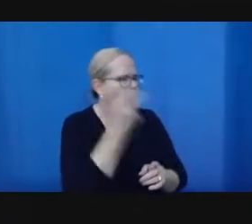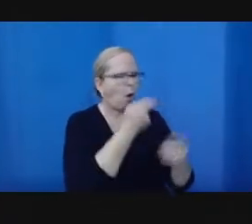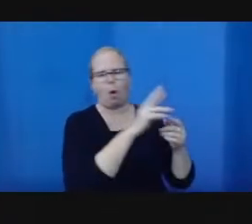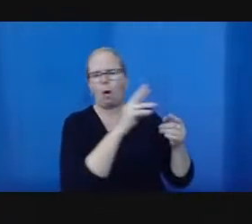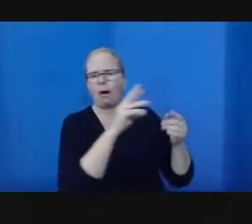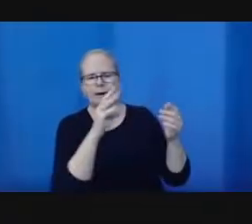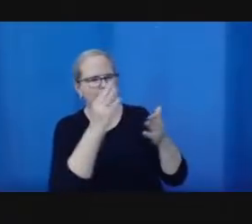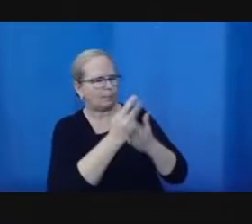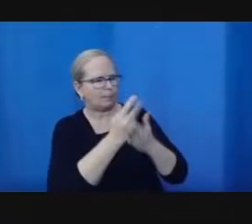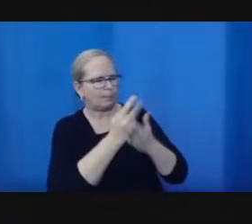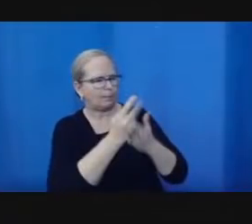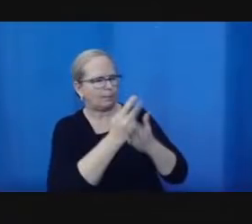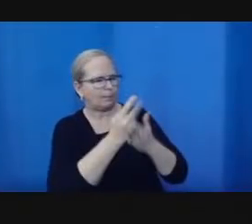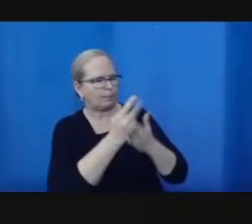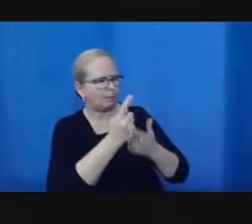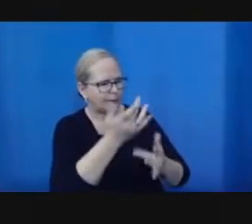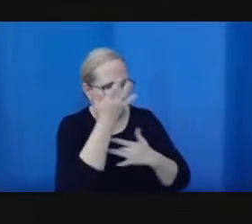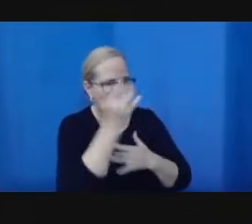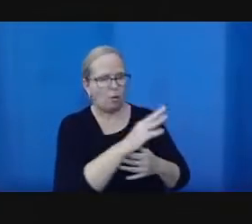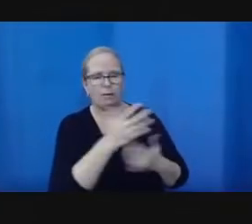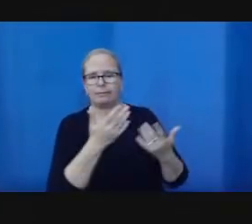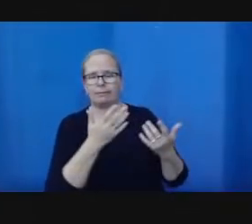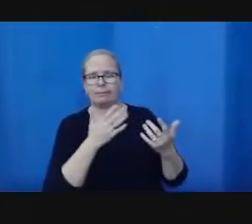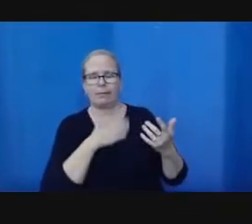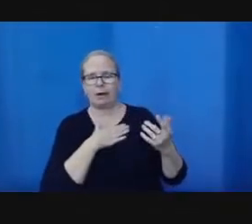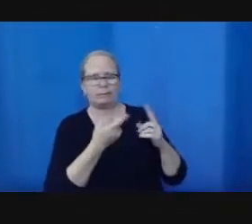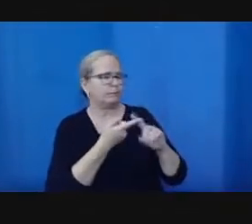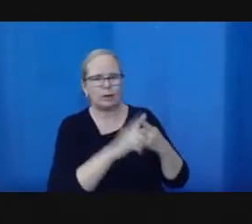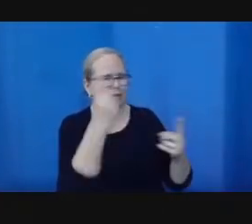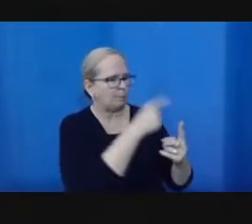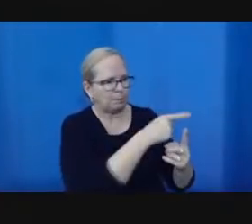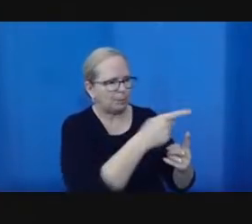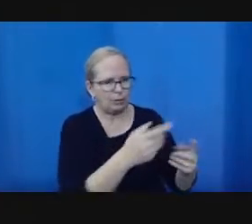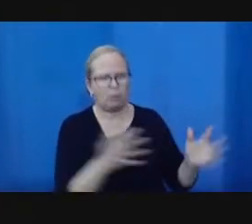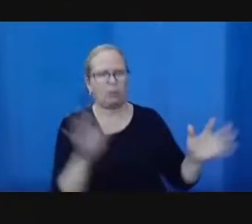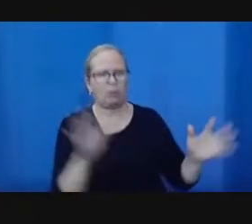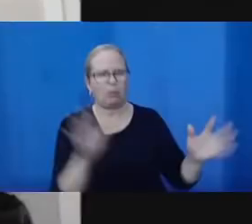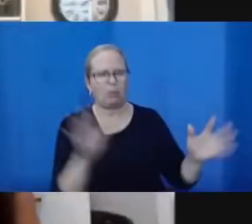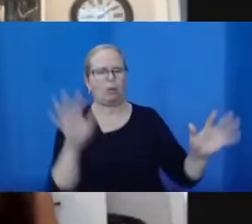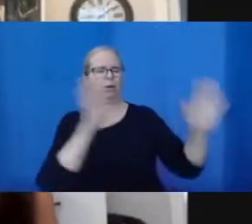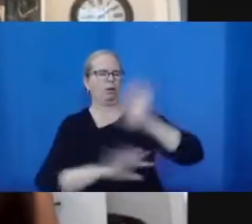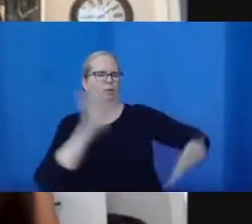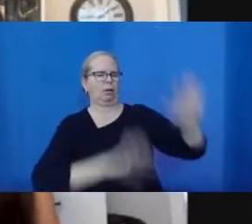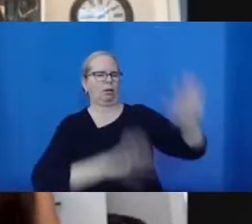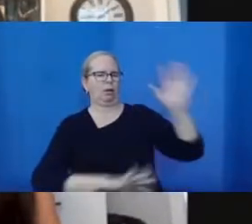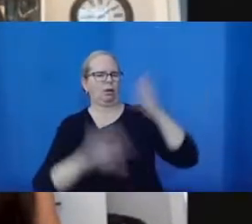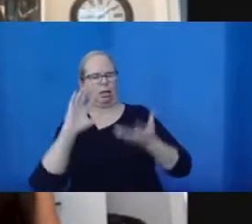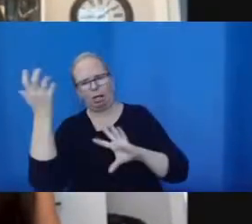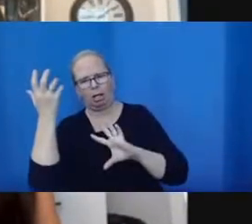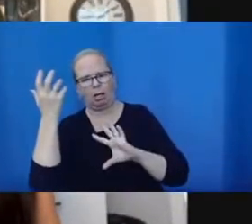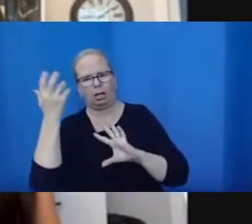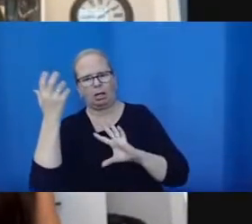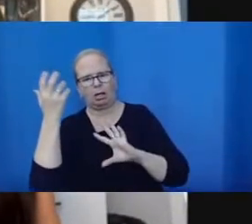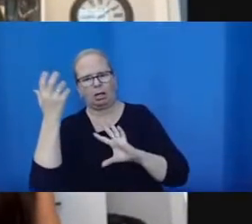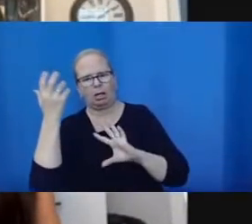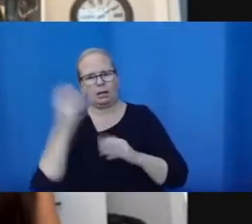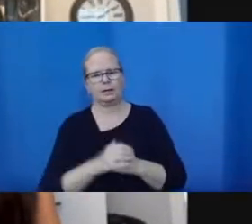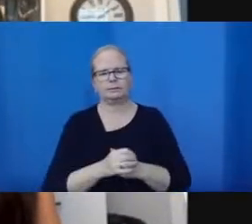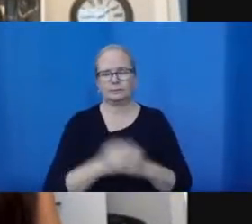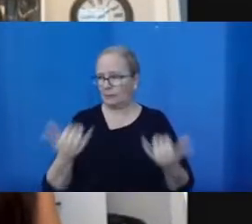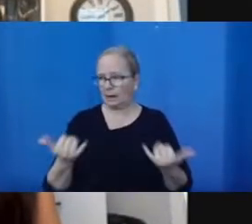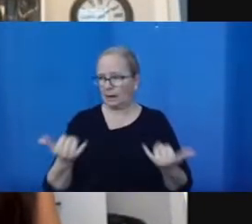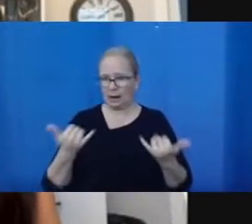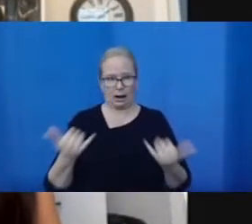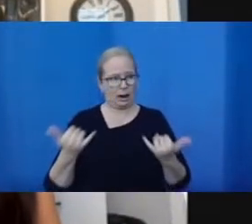so recognizing that we're living in very unusual times right now, it's very traumatic. This wave in